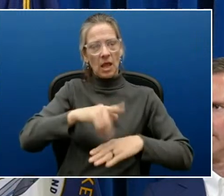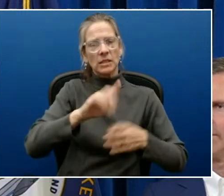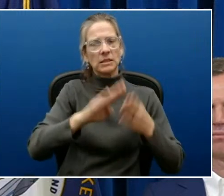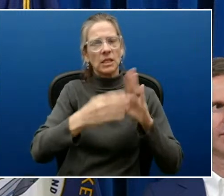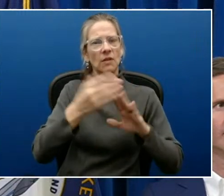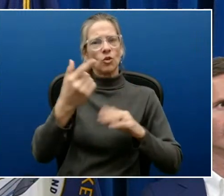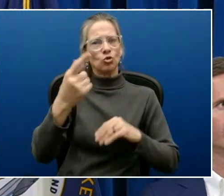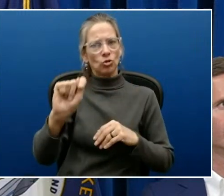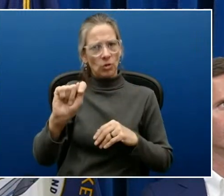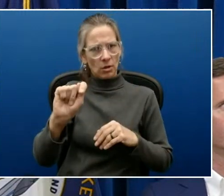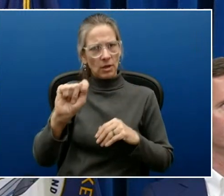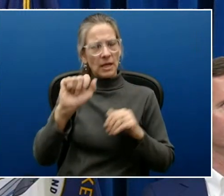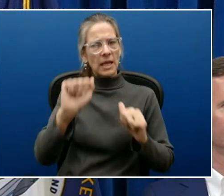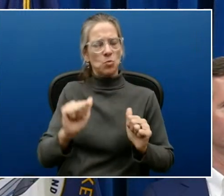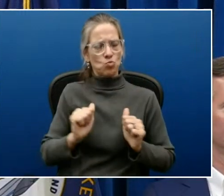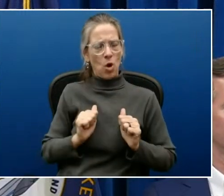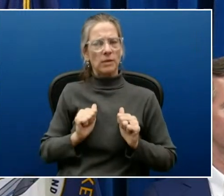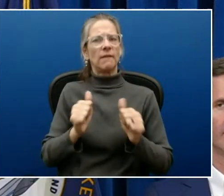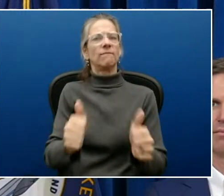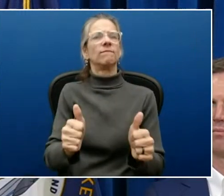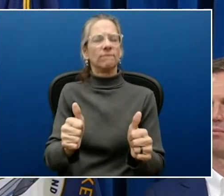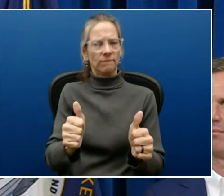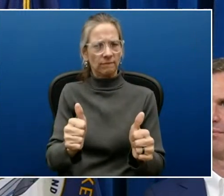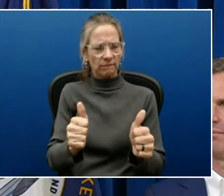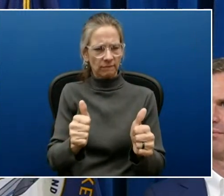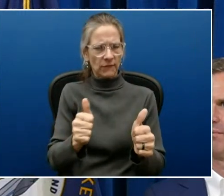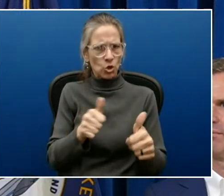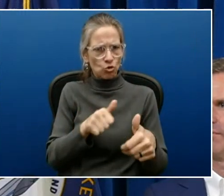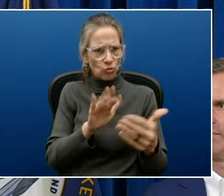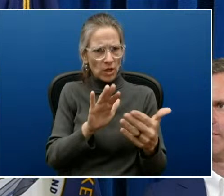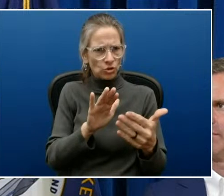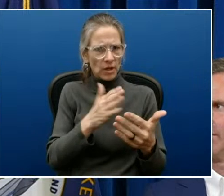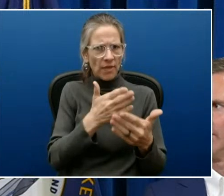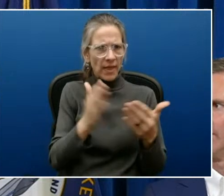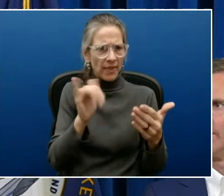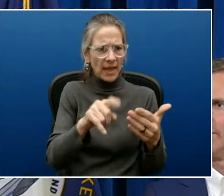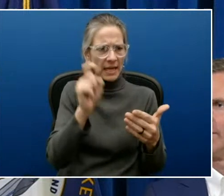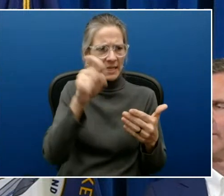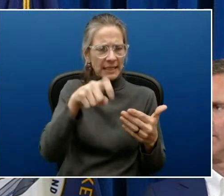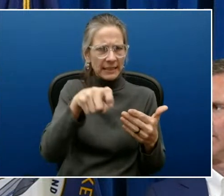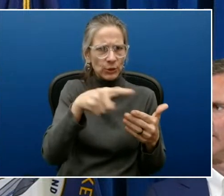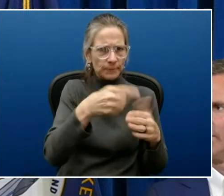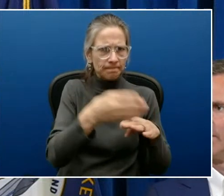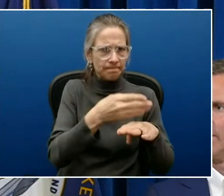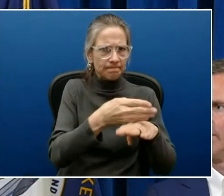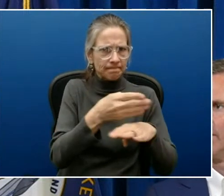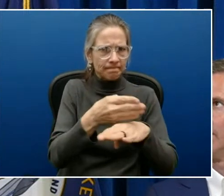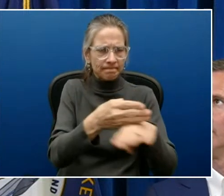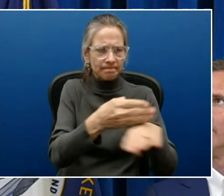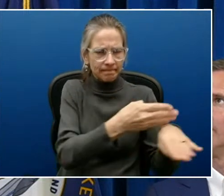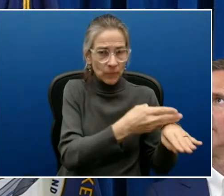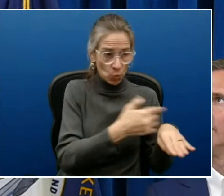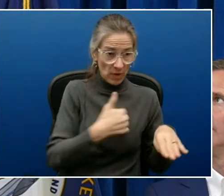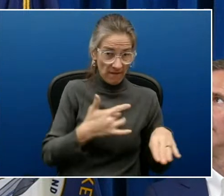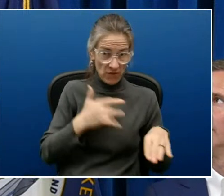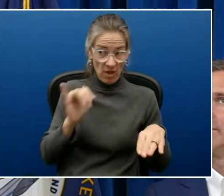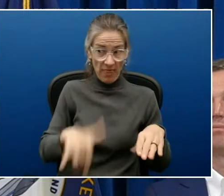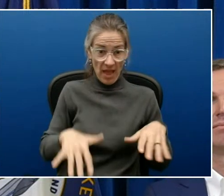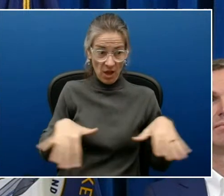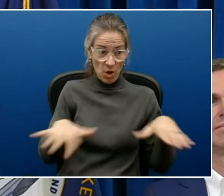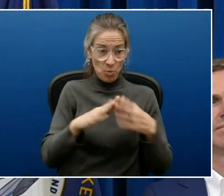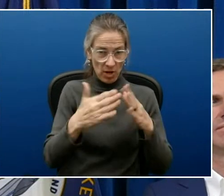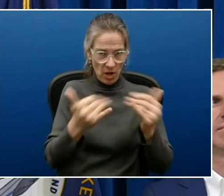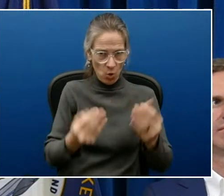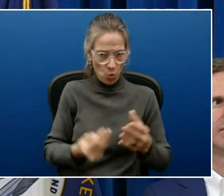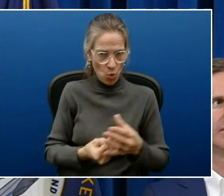to proactively address deficiencies. We anticipate heavy growth in this area of our community